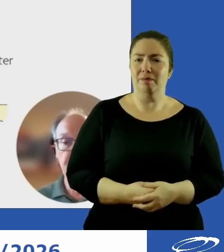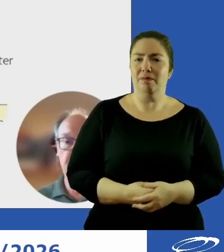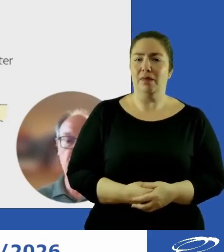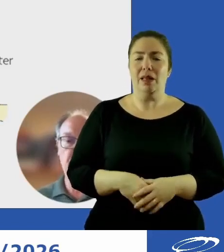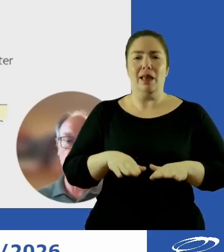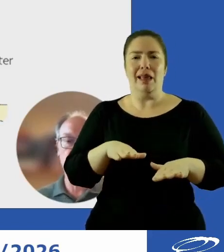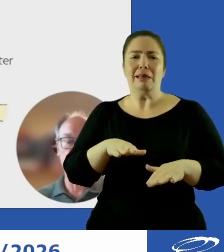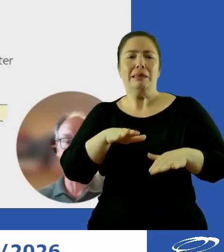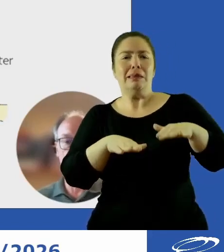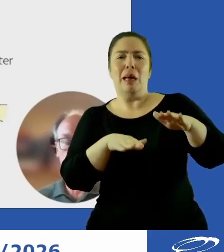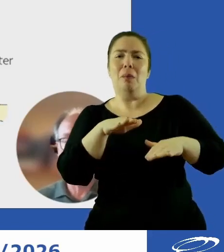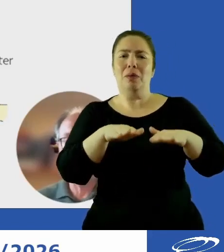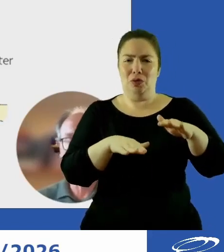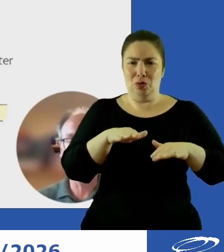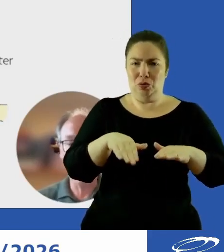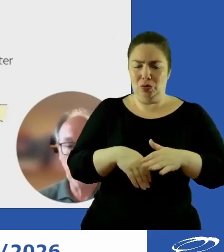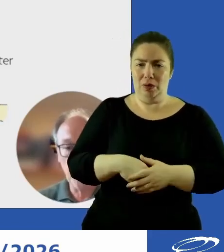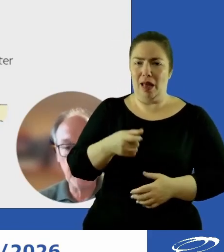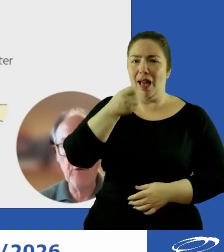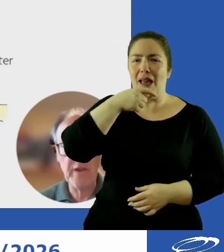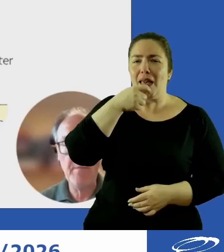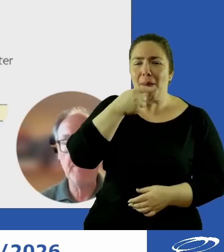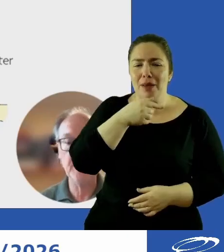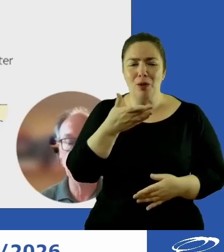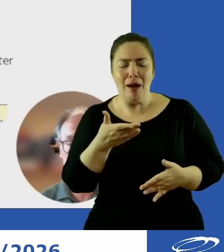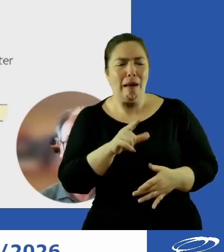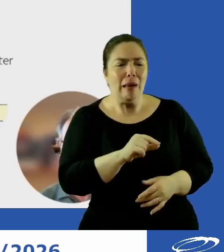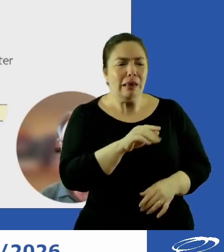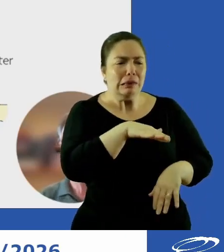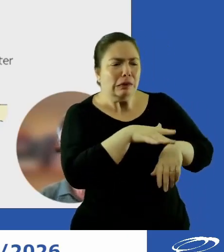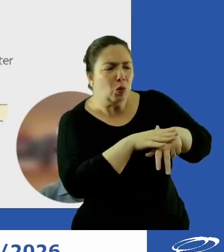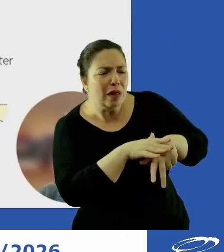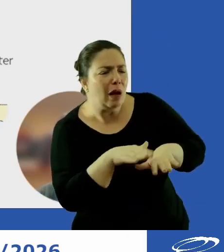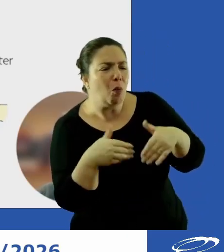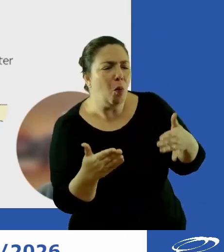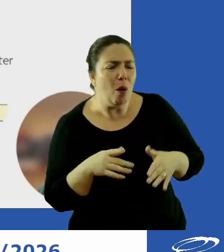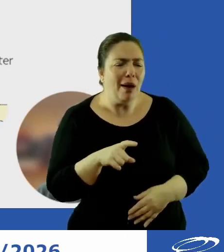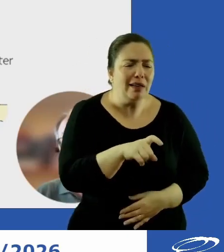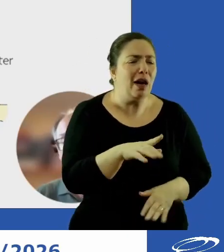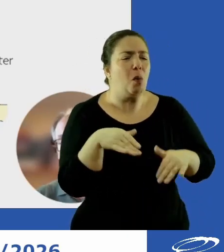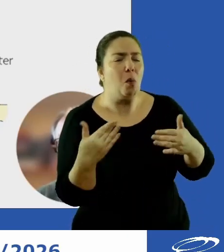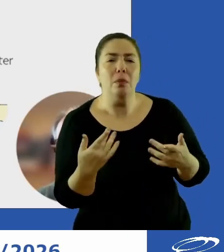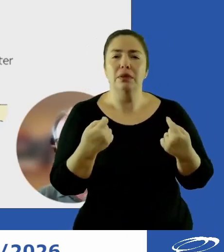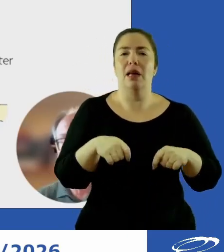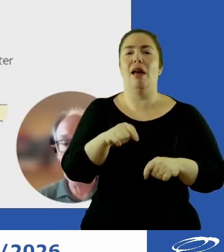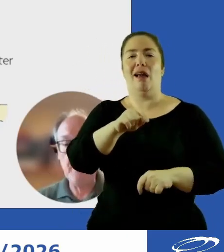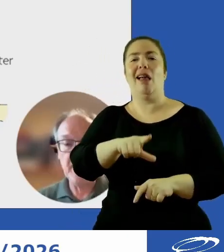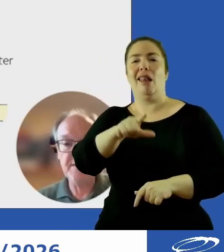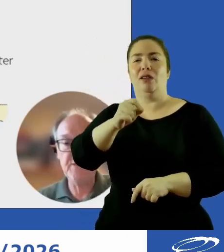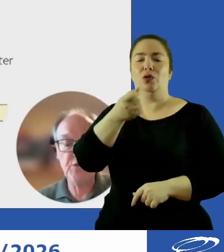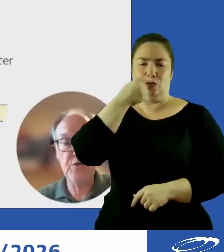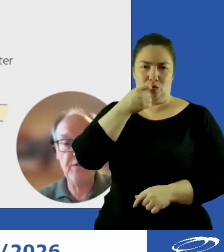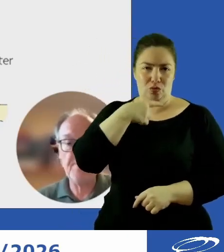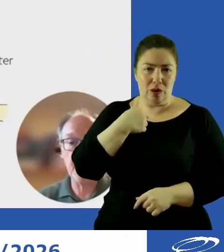tolerant to the presence of the antibiotics. So antibiotics are not able to kill them. And so here the only way is to remove the implant